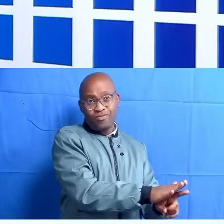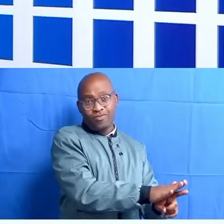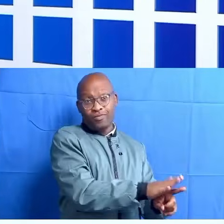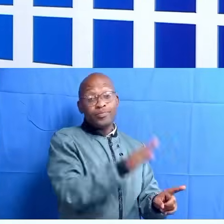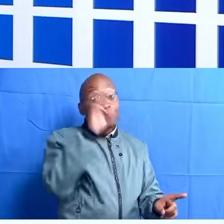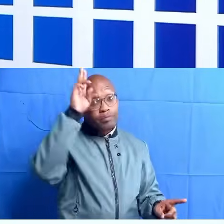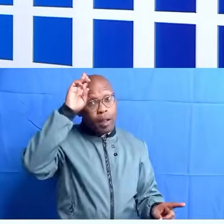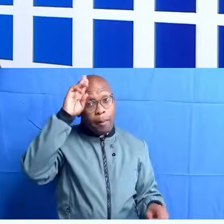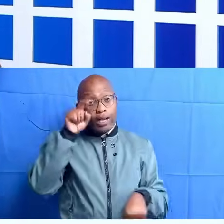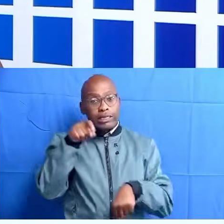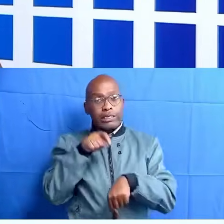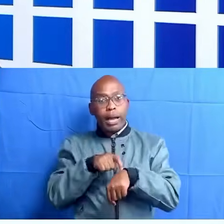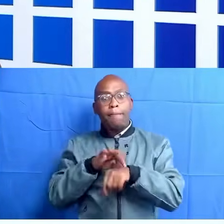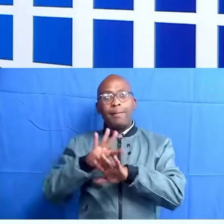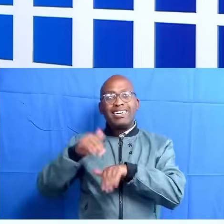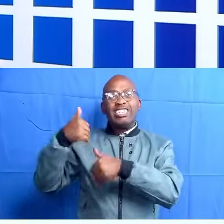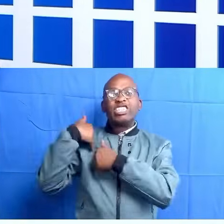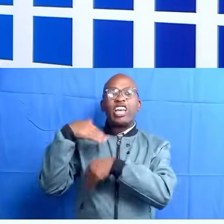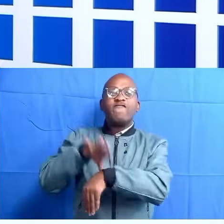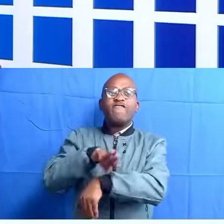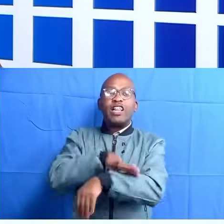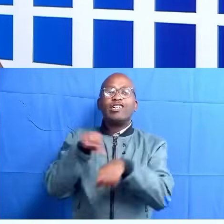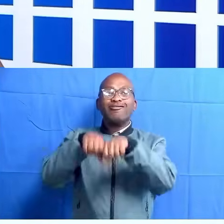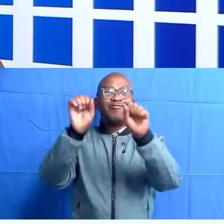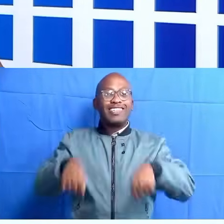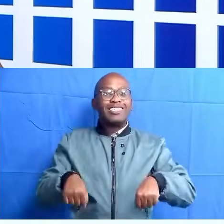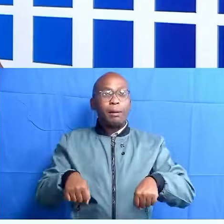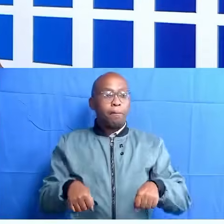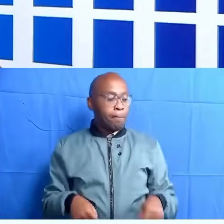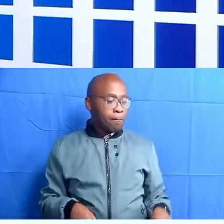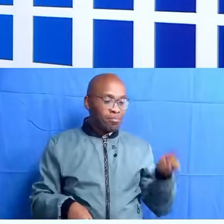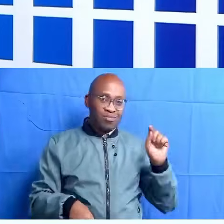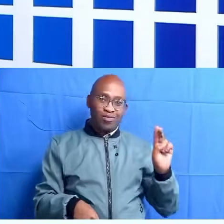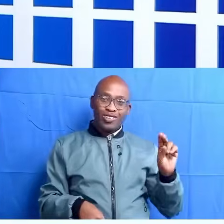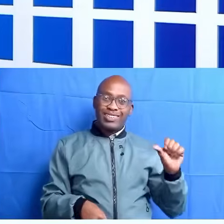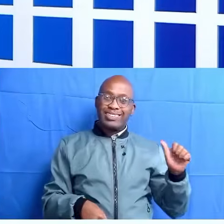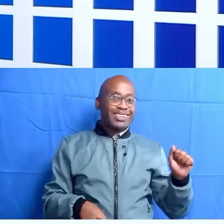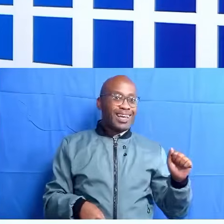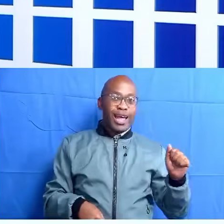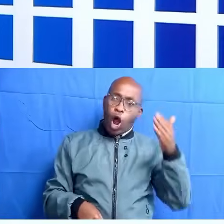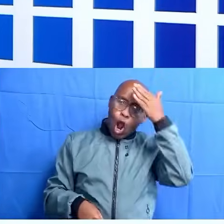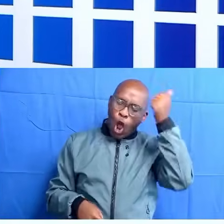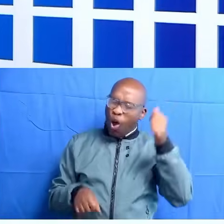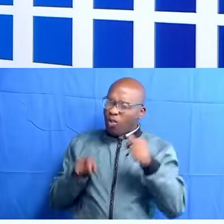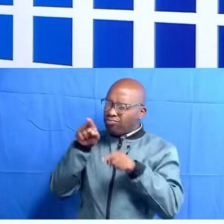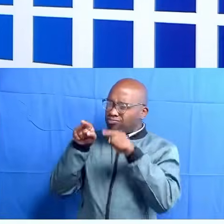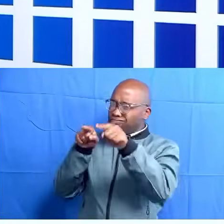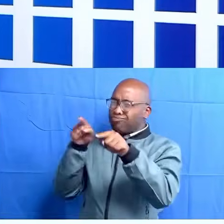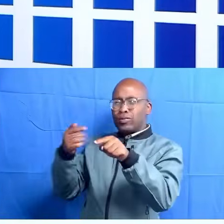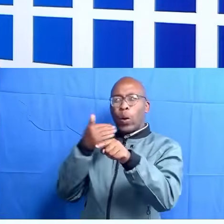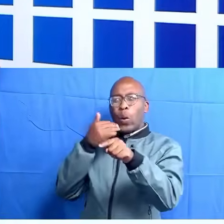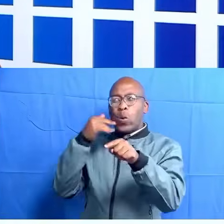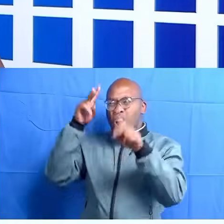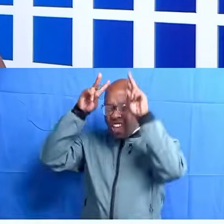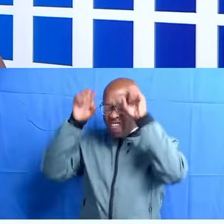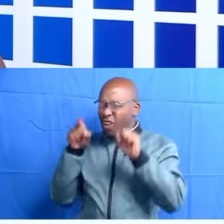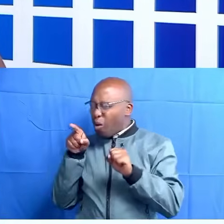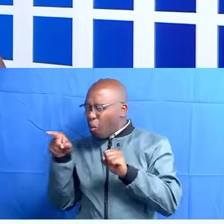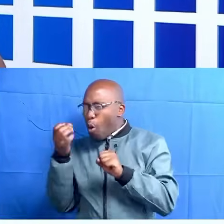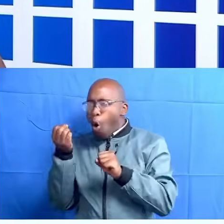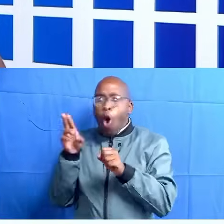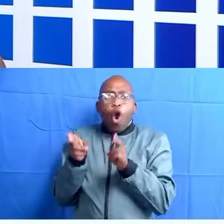village system, they failed to identify the Viet Congs, because the Viet Congs